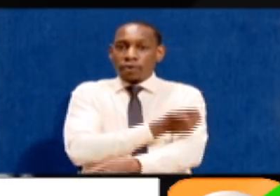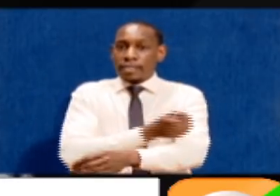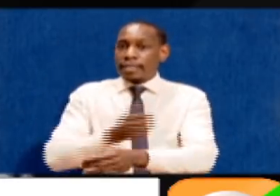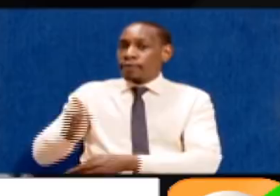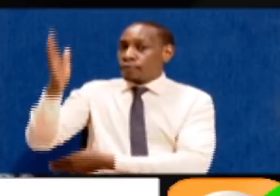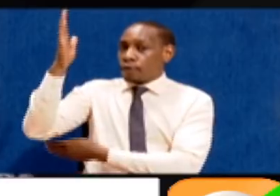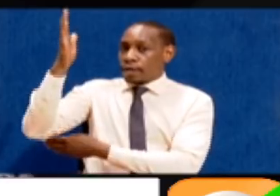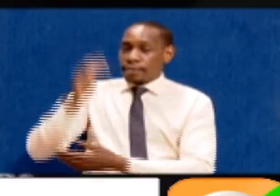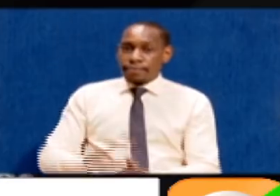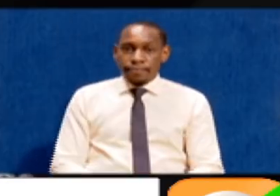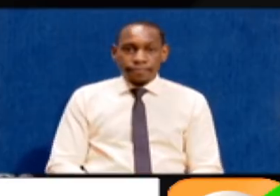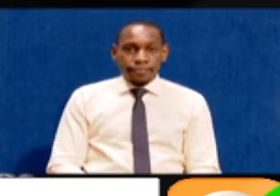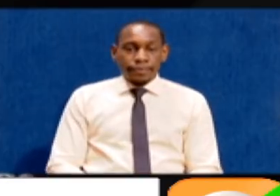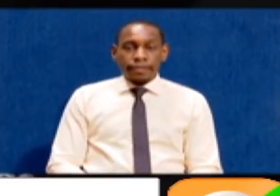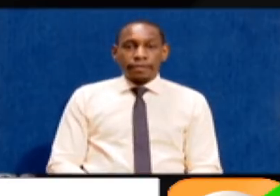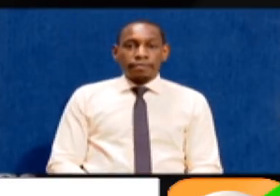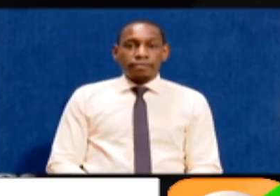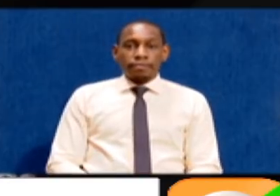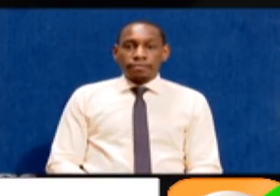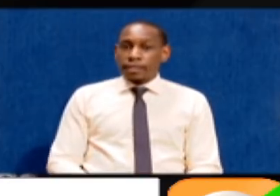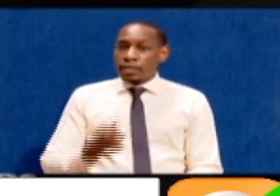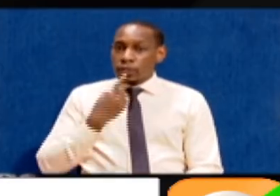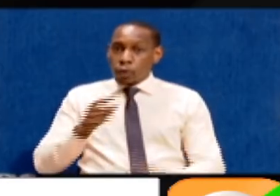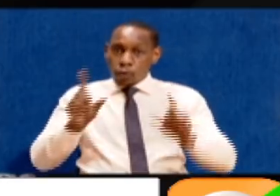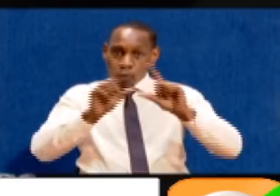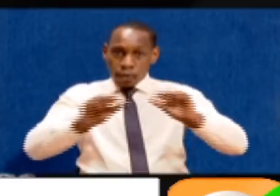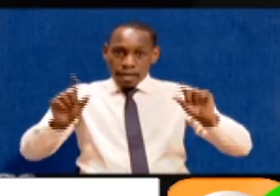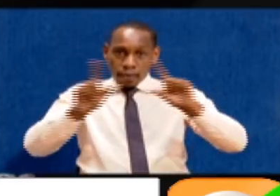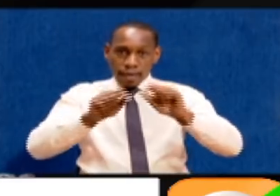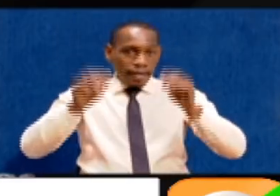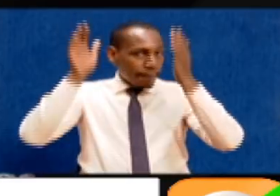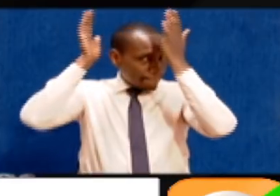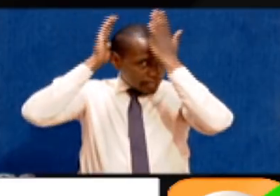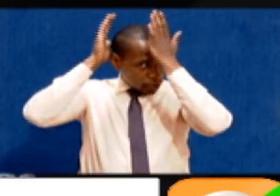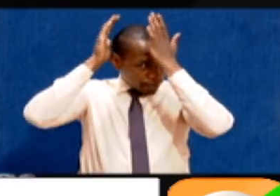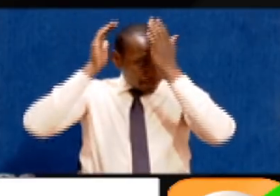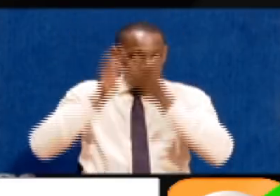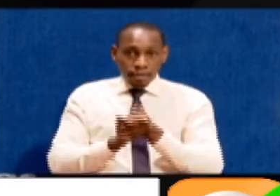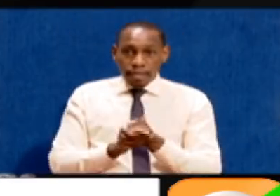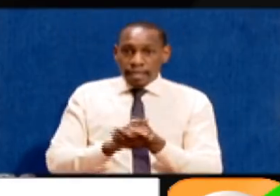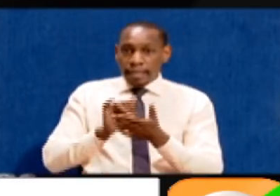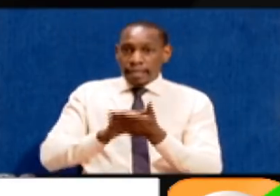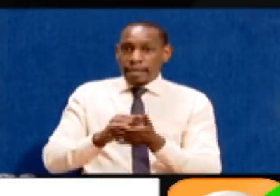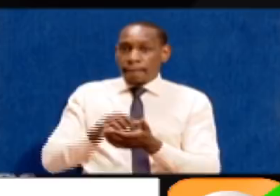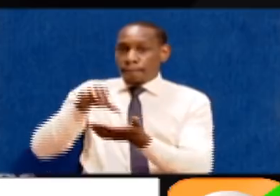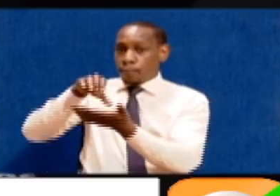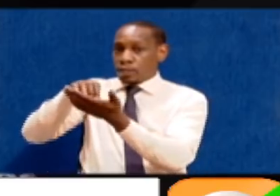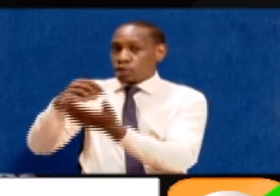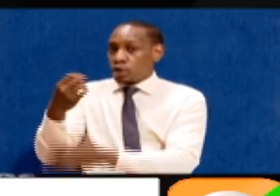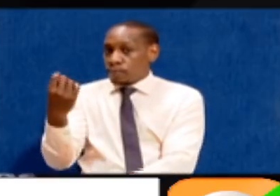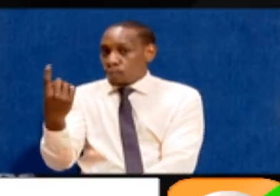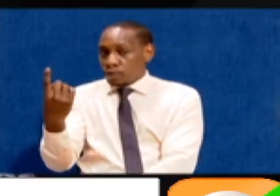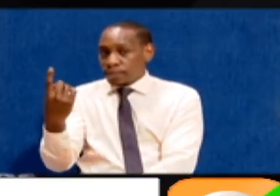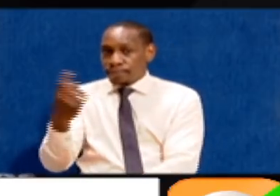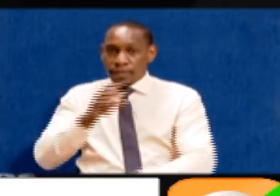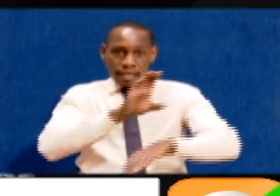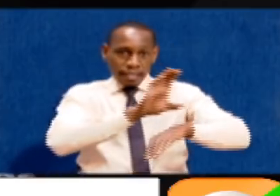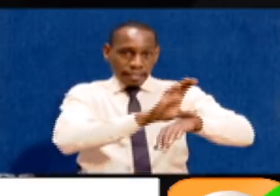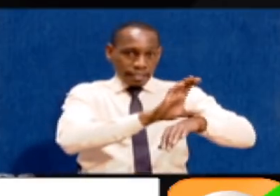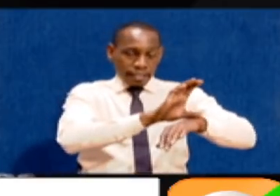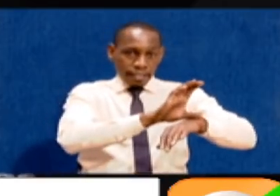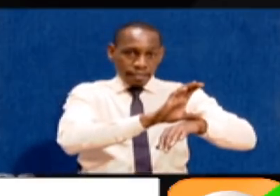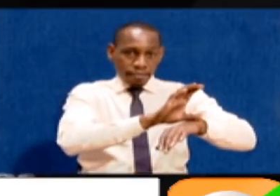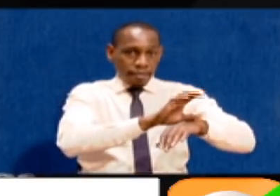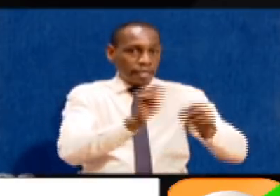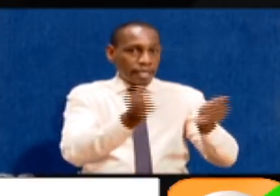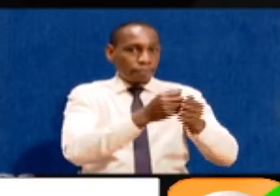of God. Mm-hmm. So, like Bishop has said, on the one hand, the church doors